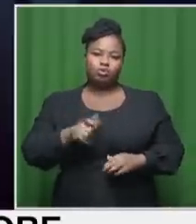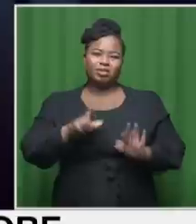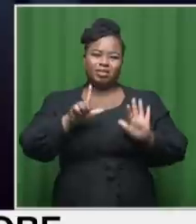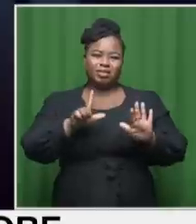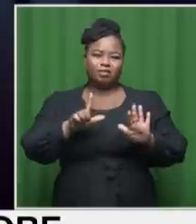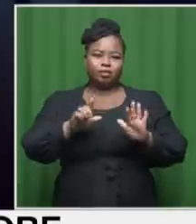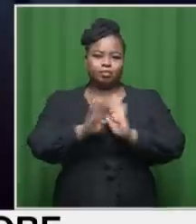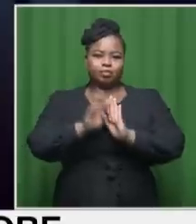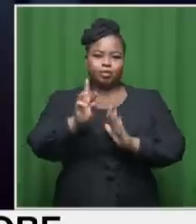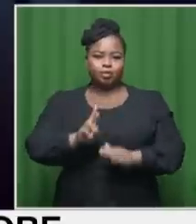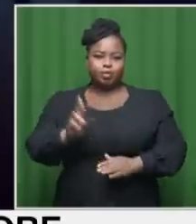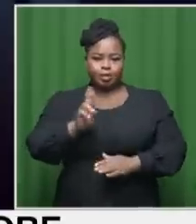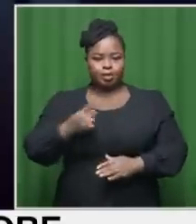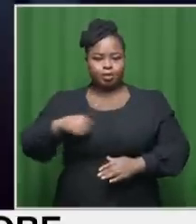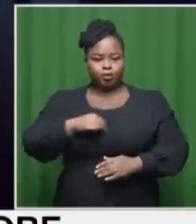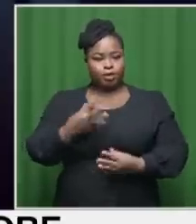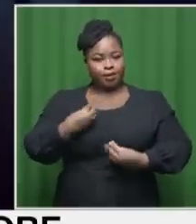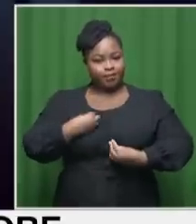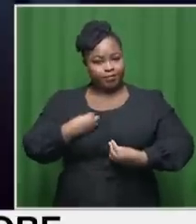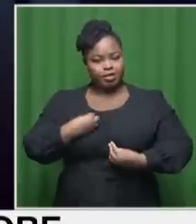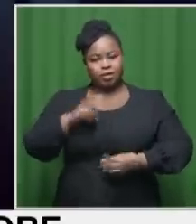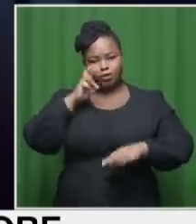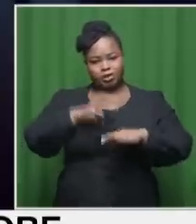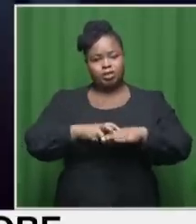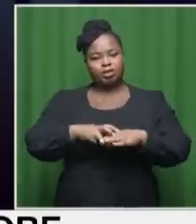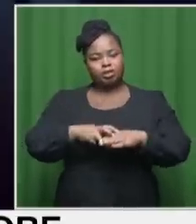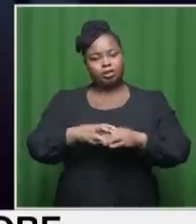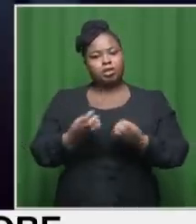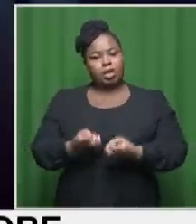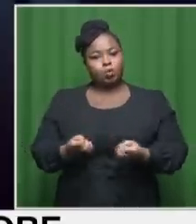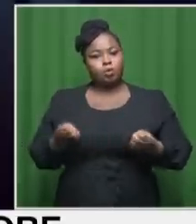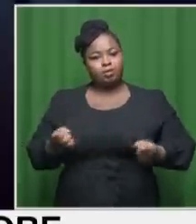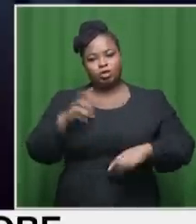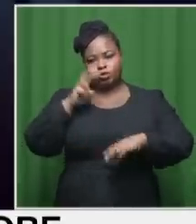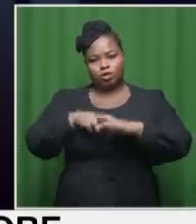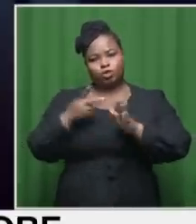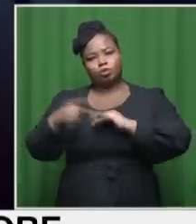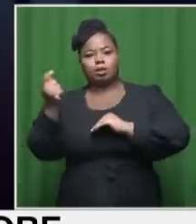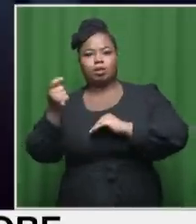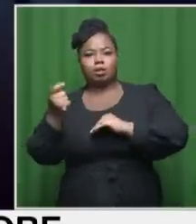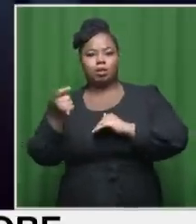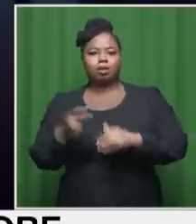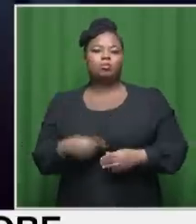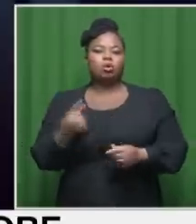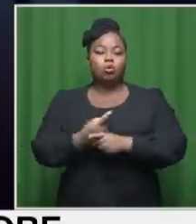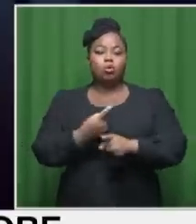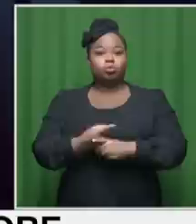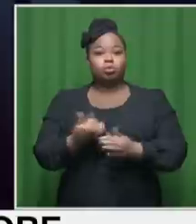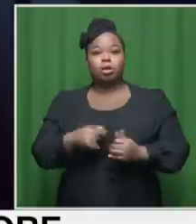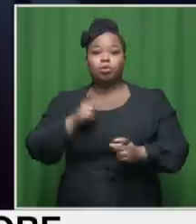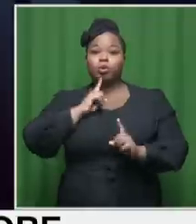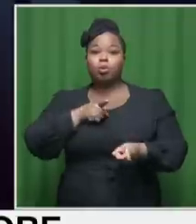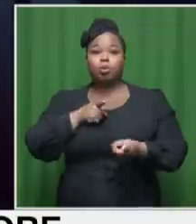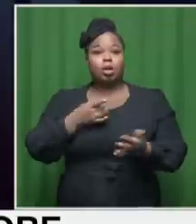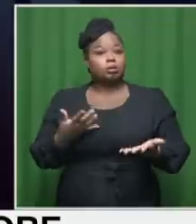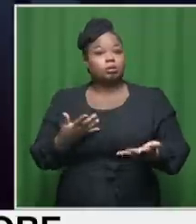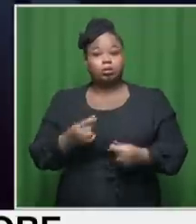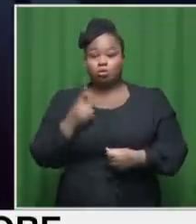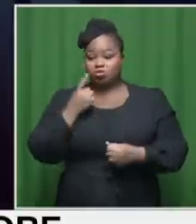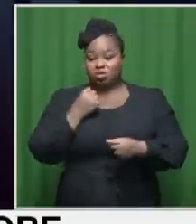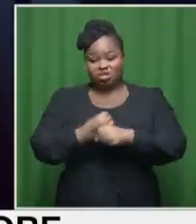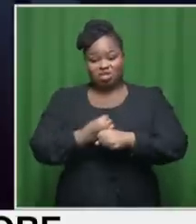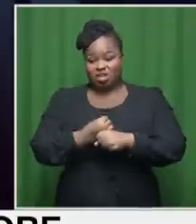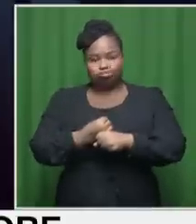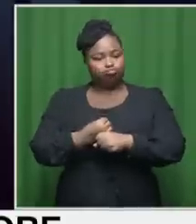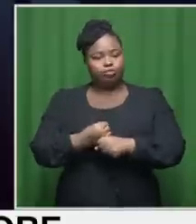billion that we have that needs to be executed. Obviously, these are orders that will not be executed over a year.